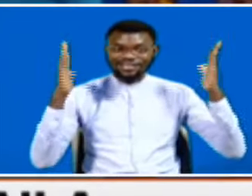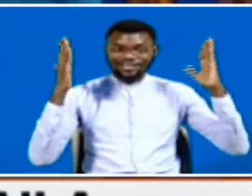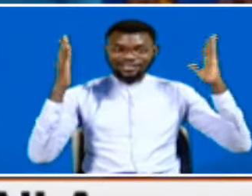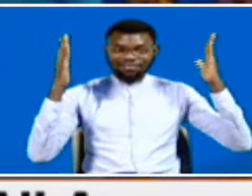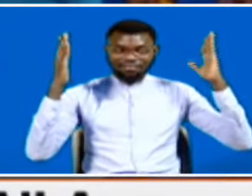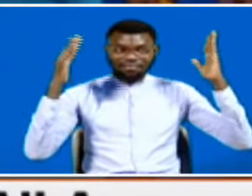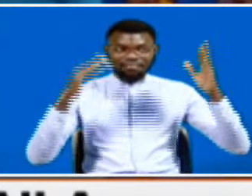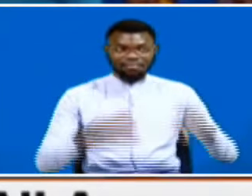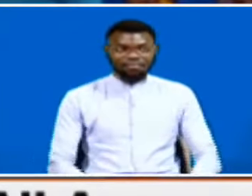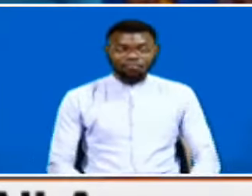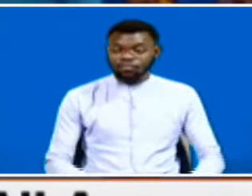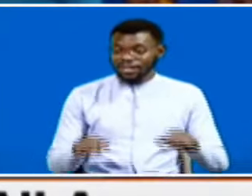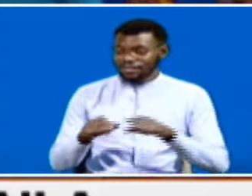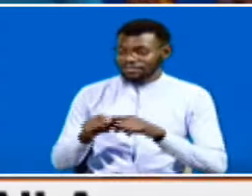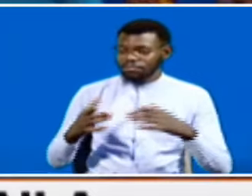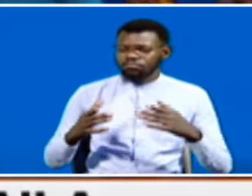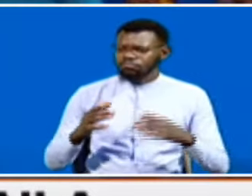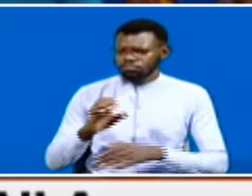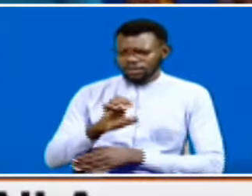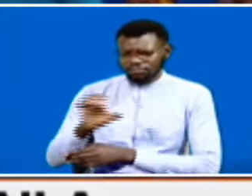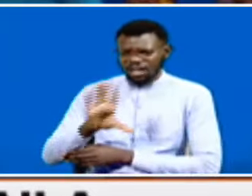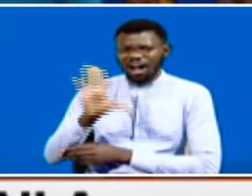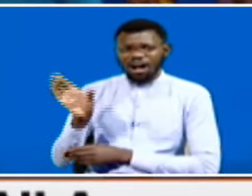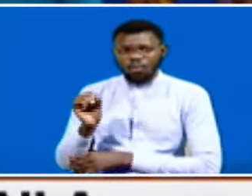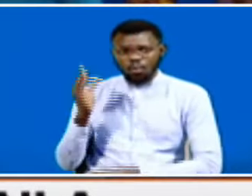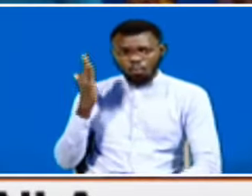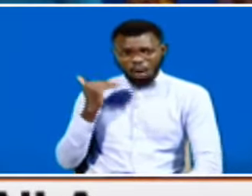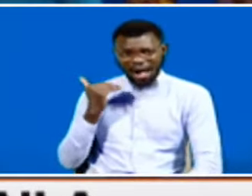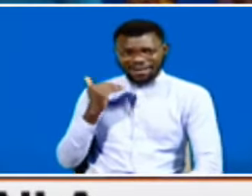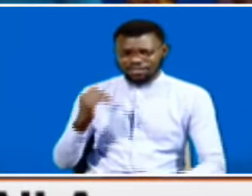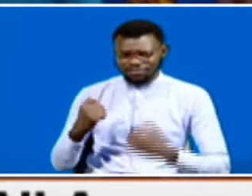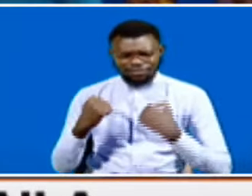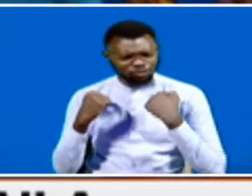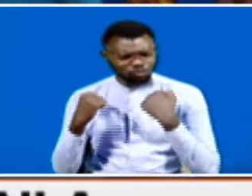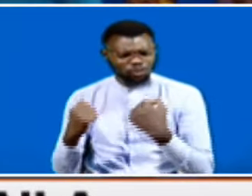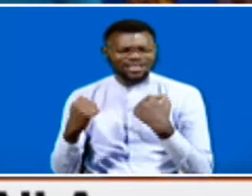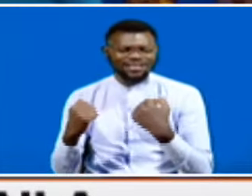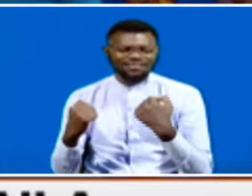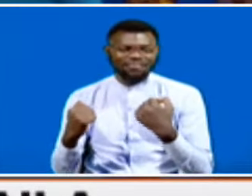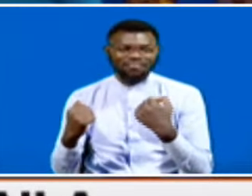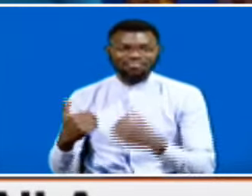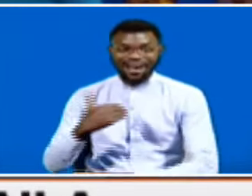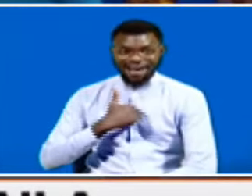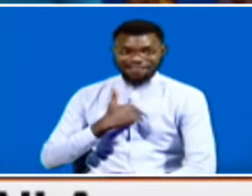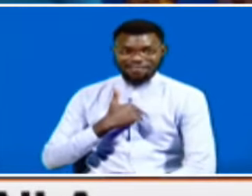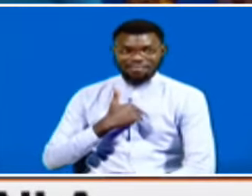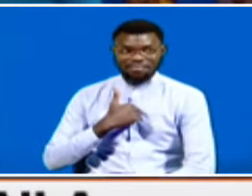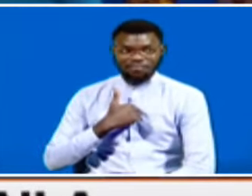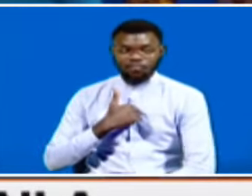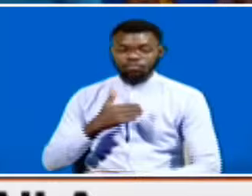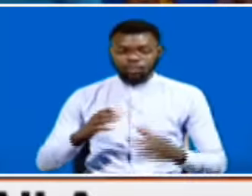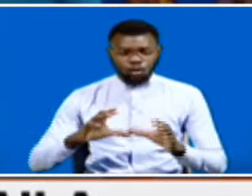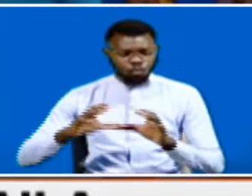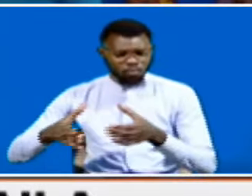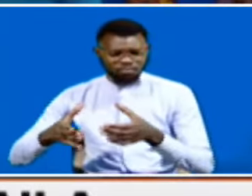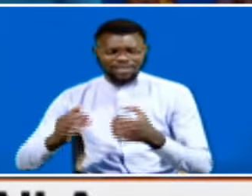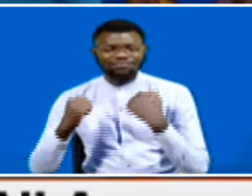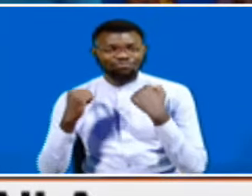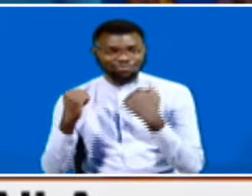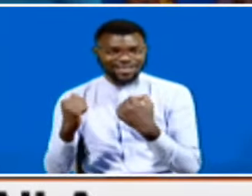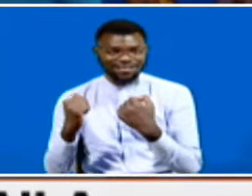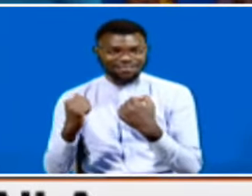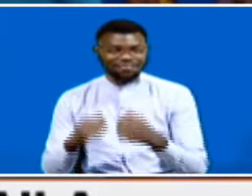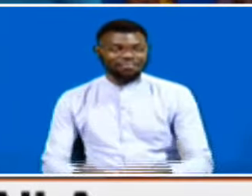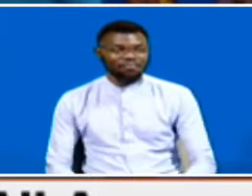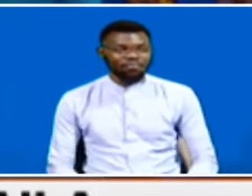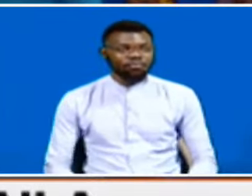As East Africans, because that is the strength of our community, that